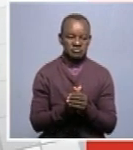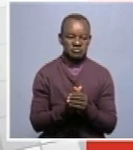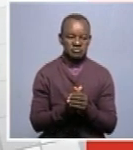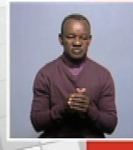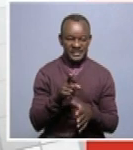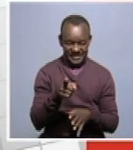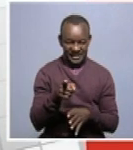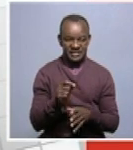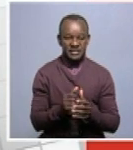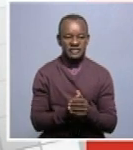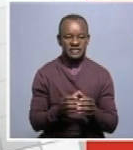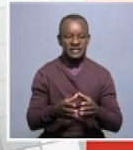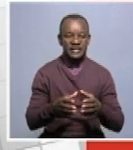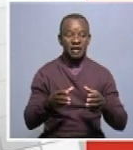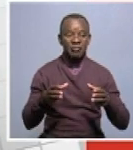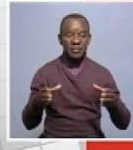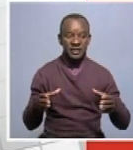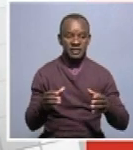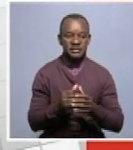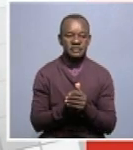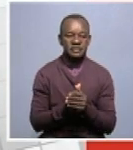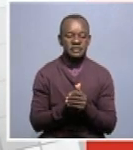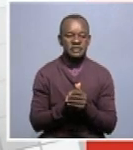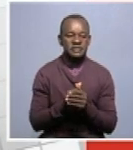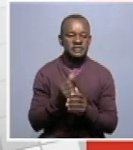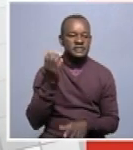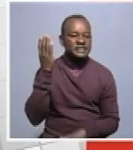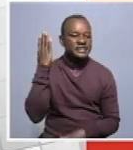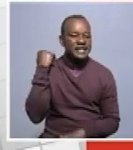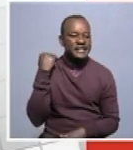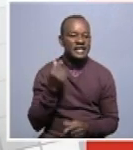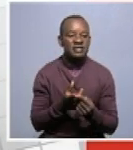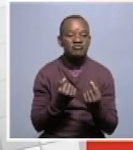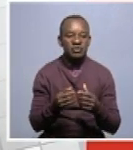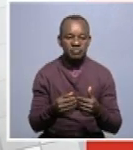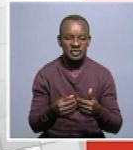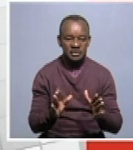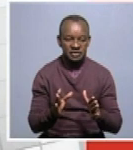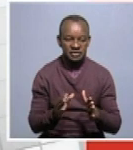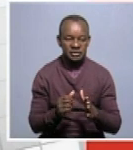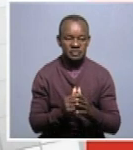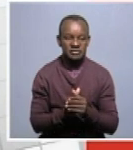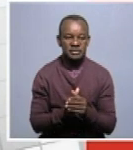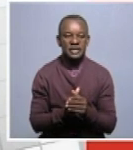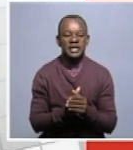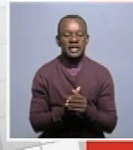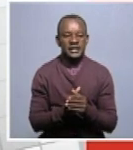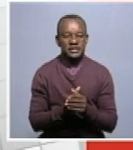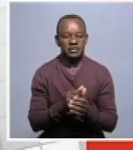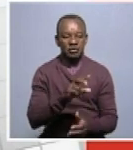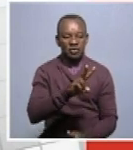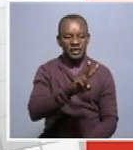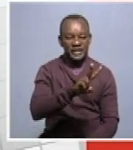ones. And initially, these variants were named after the places where they were